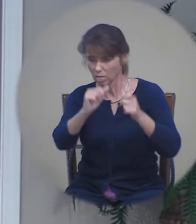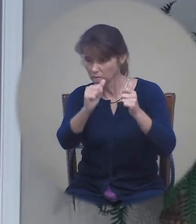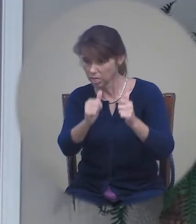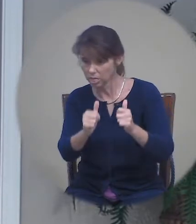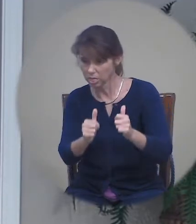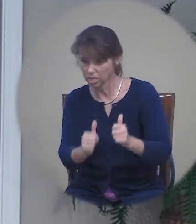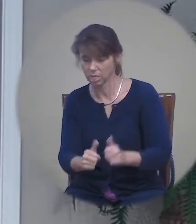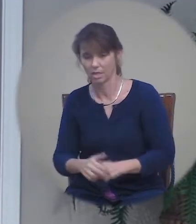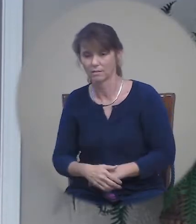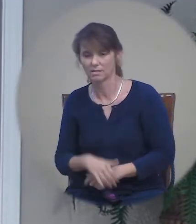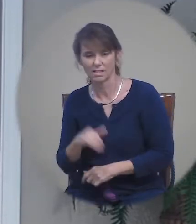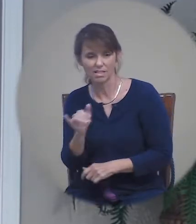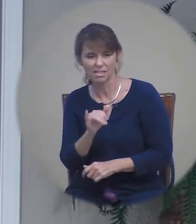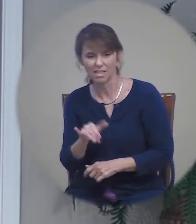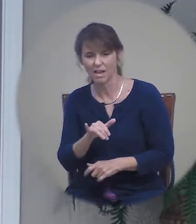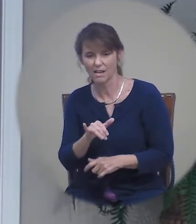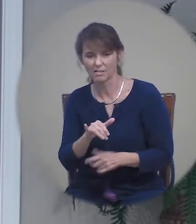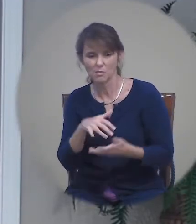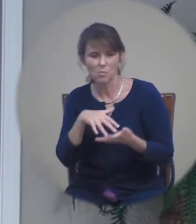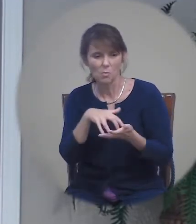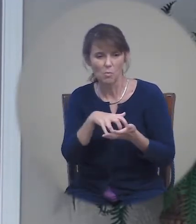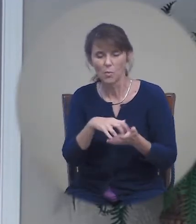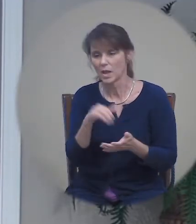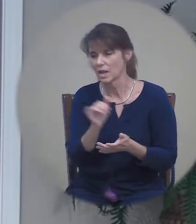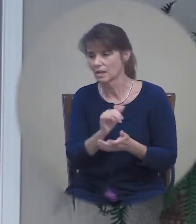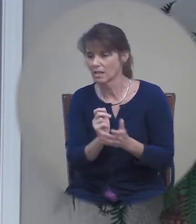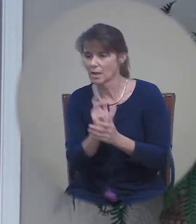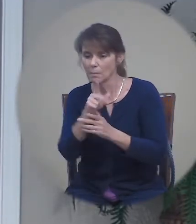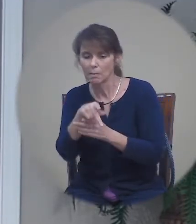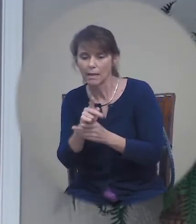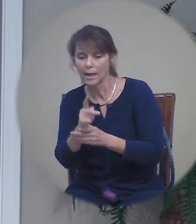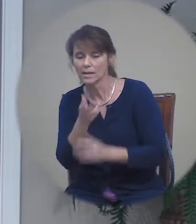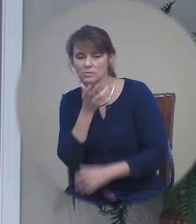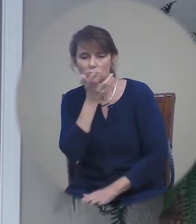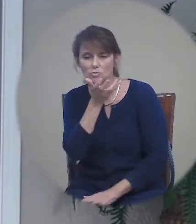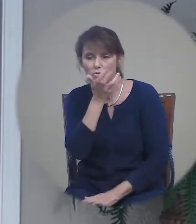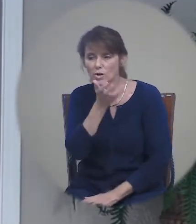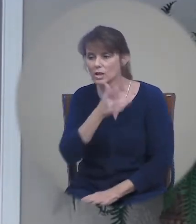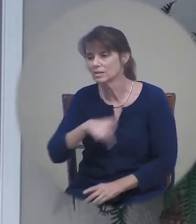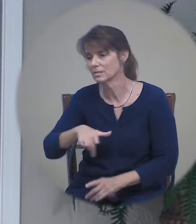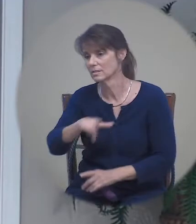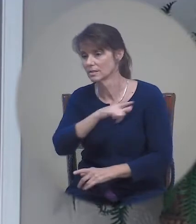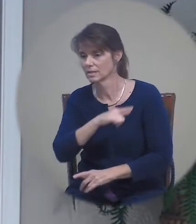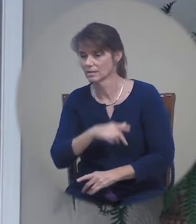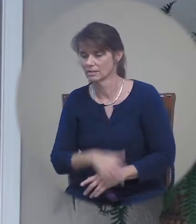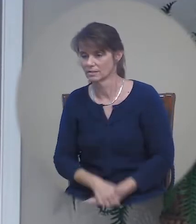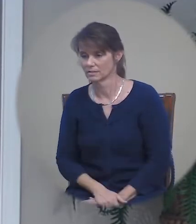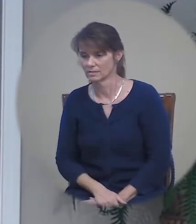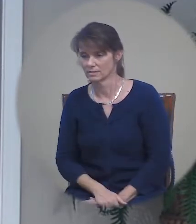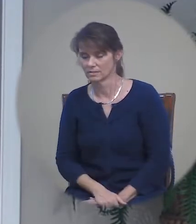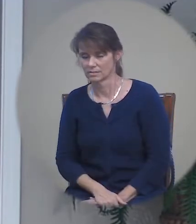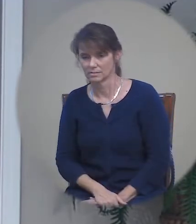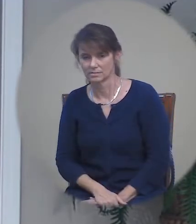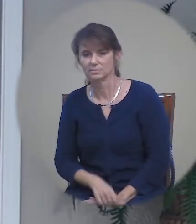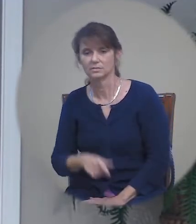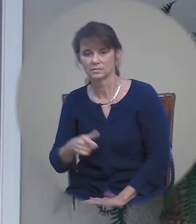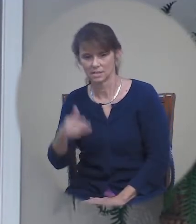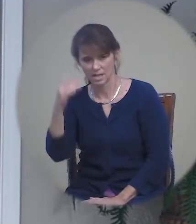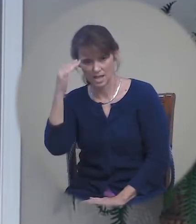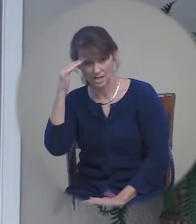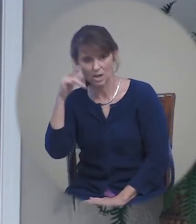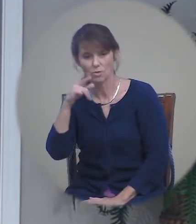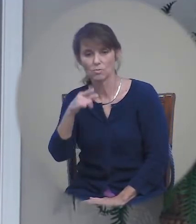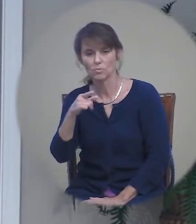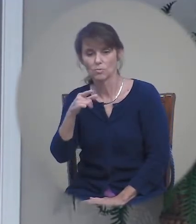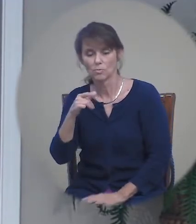as the vegetation of the field and as the green herb, as the grass on the housetop is scorched before it's grown up. But I know you're sitting down,